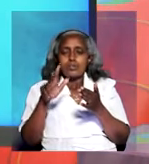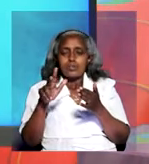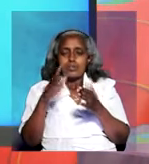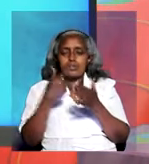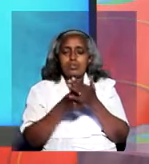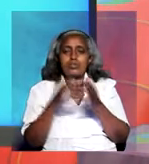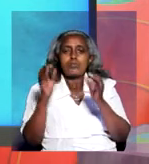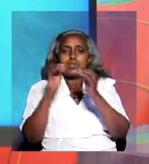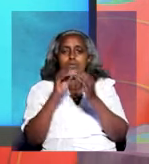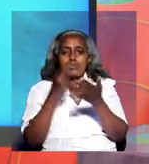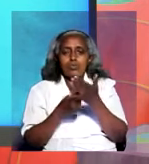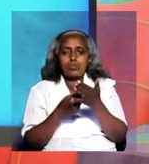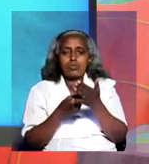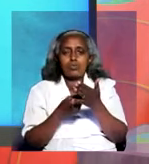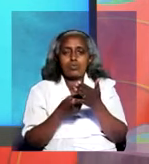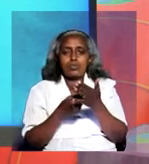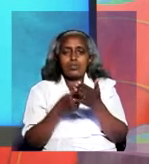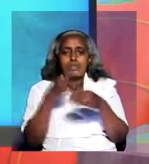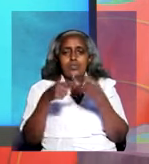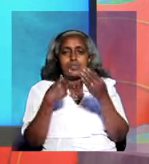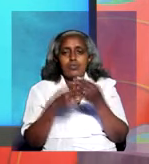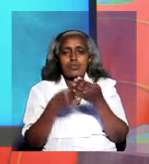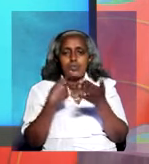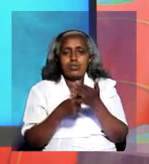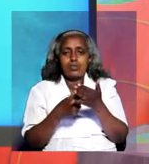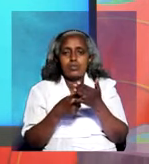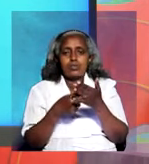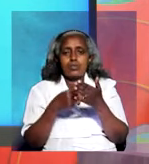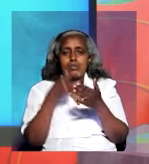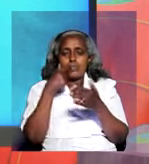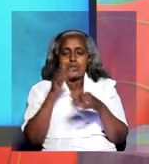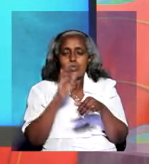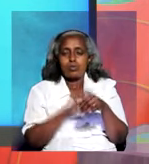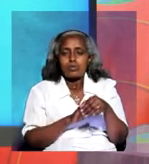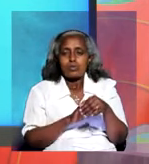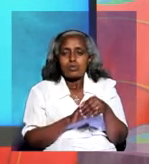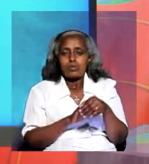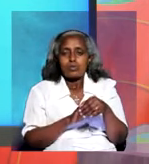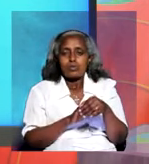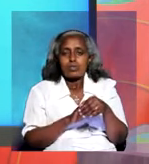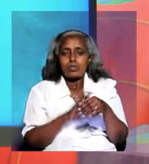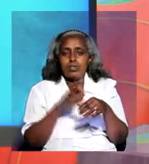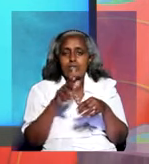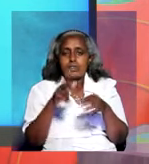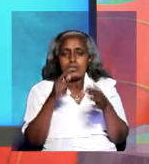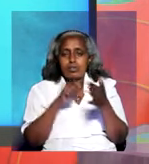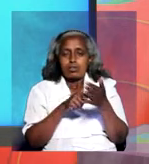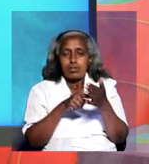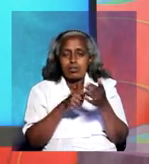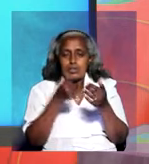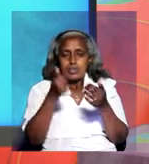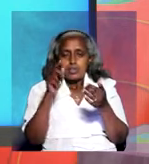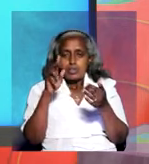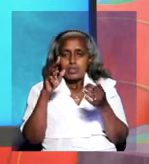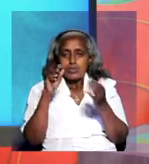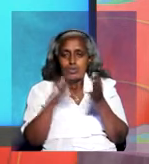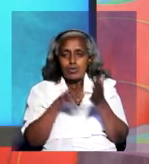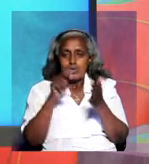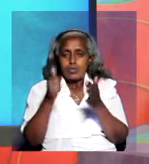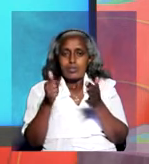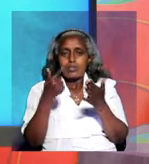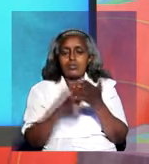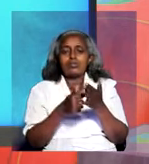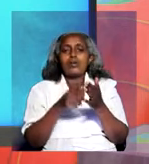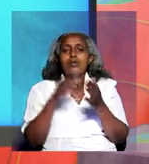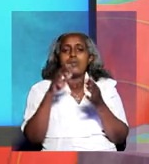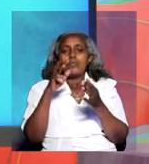given, it is 4. Therefore, this will be equal to 3 times a dot a is magnitude of a square.